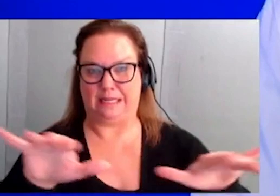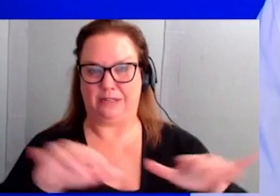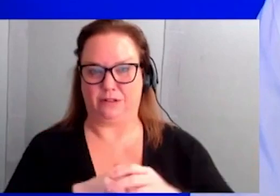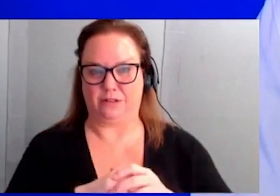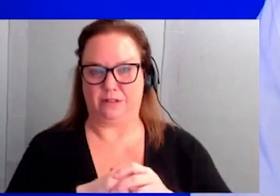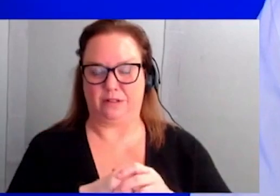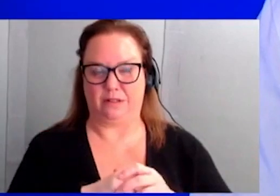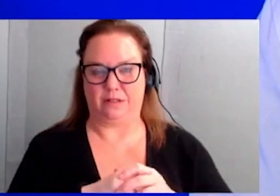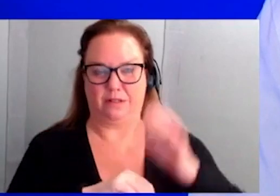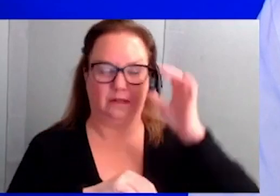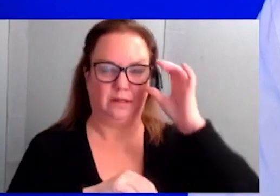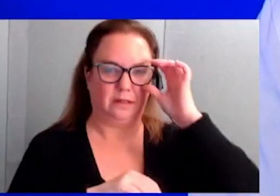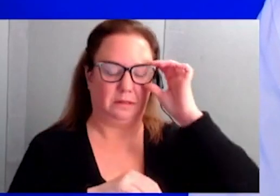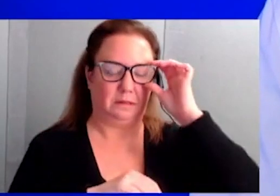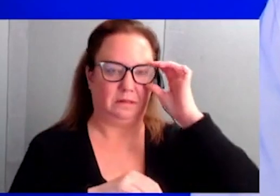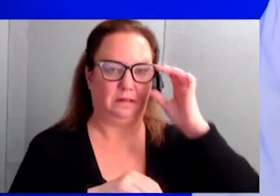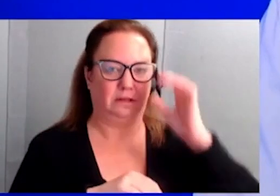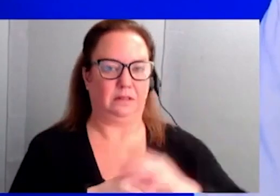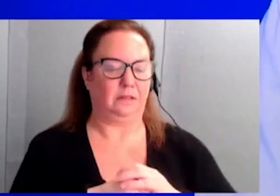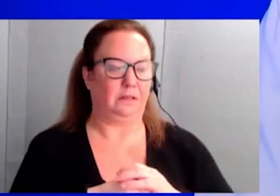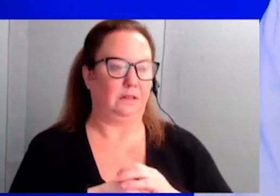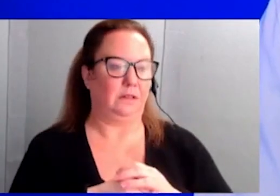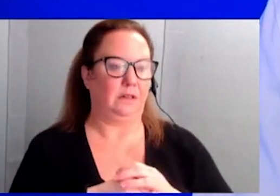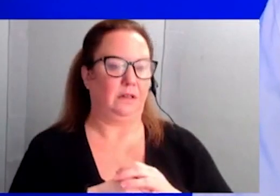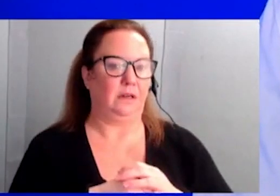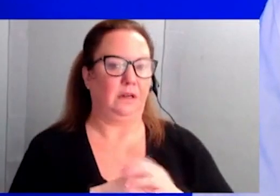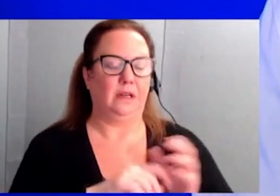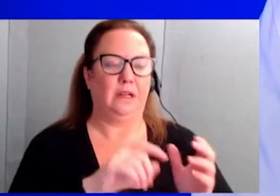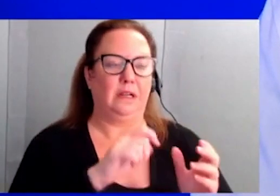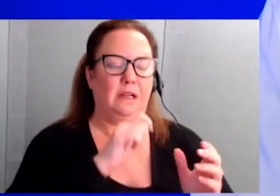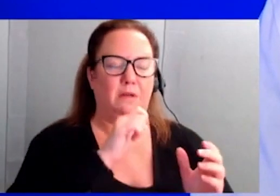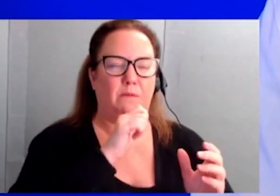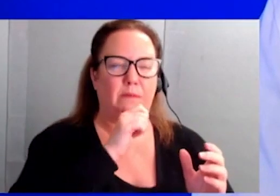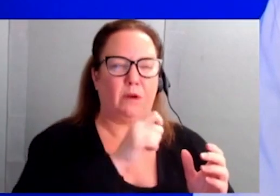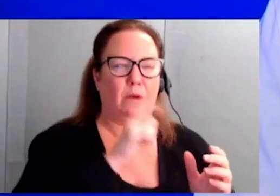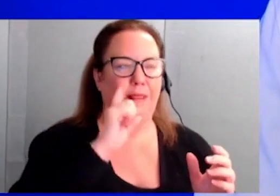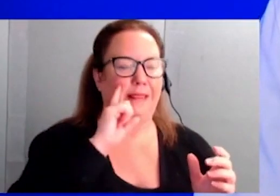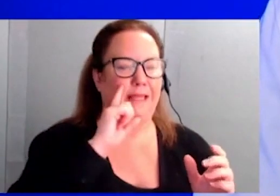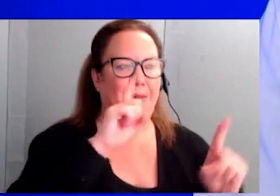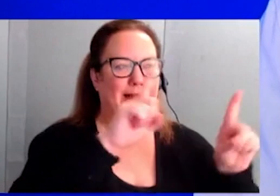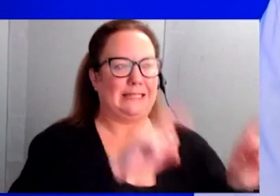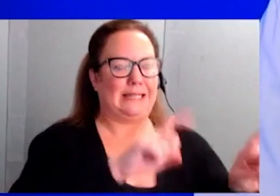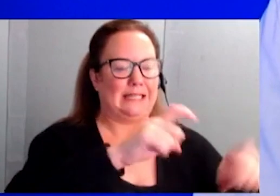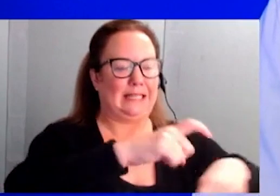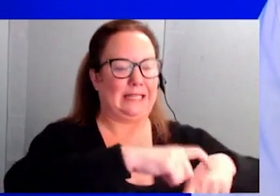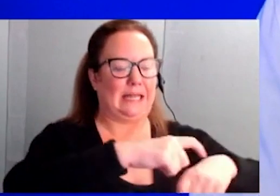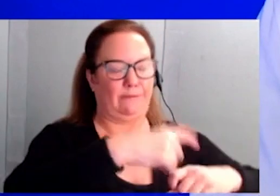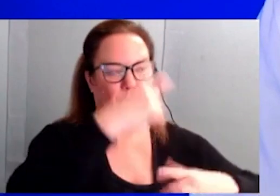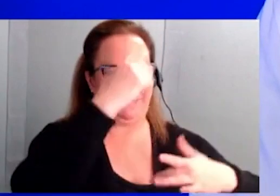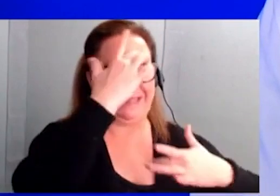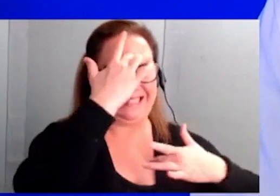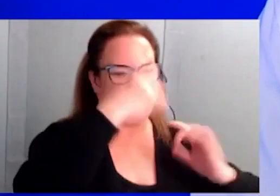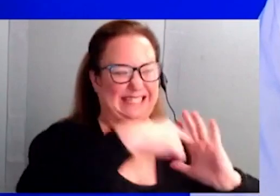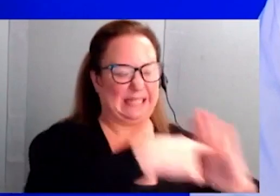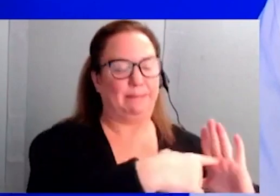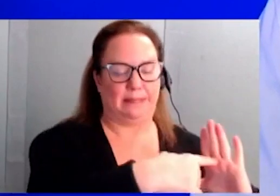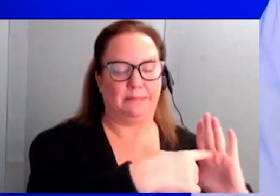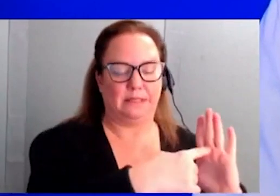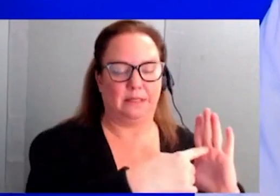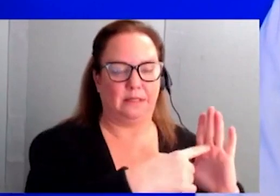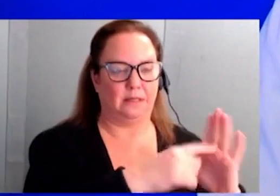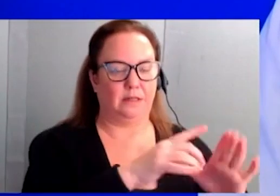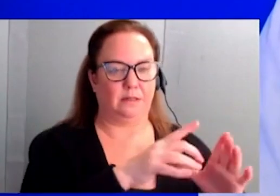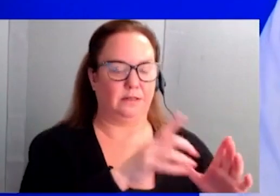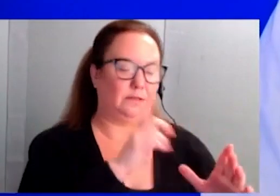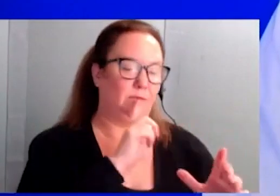I think really what we need to look at is not so much testing, but it's that time from symptoms. And really, since early on in the